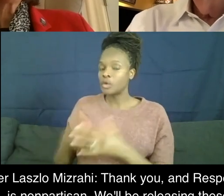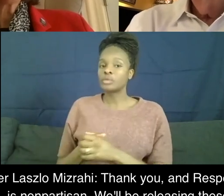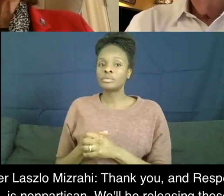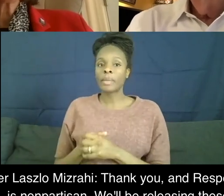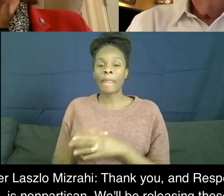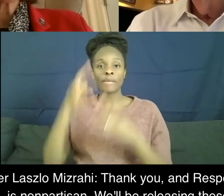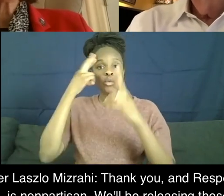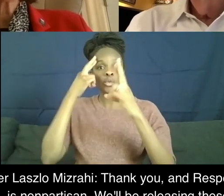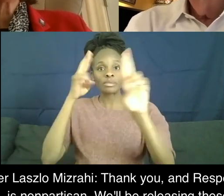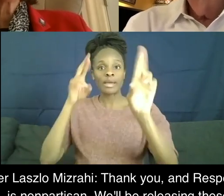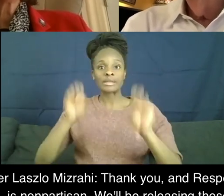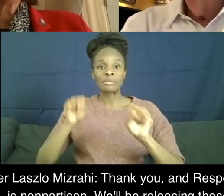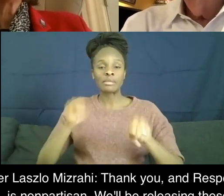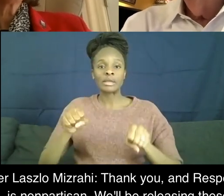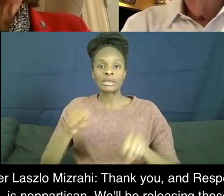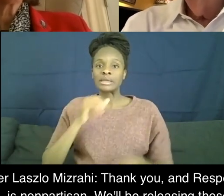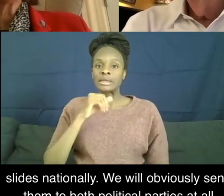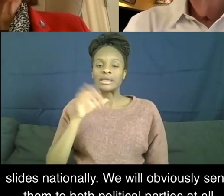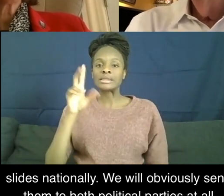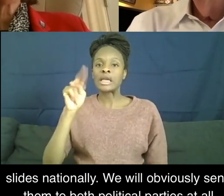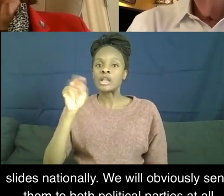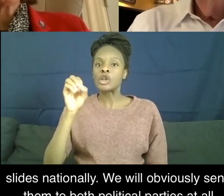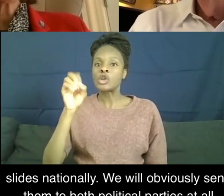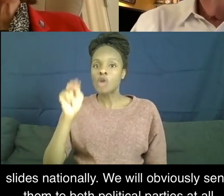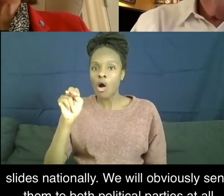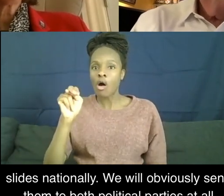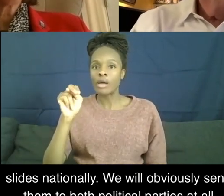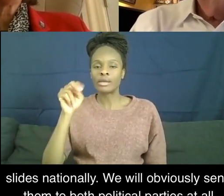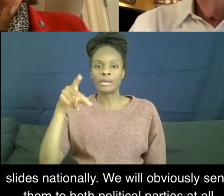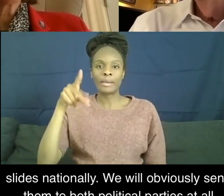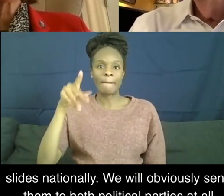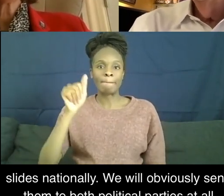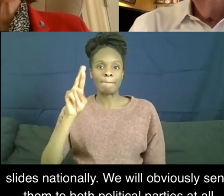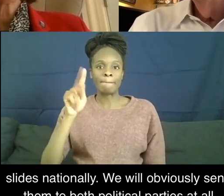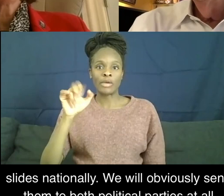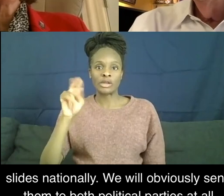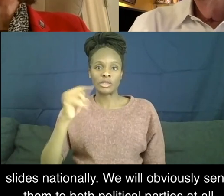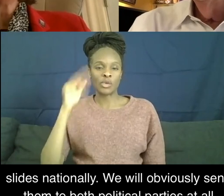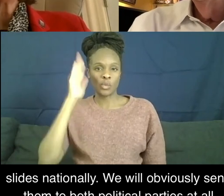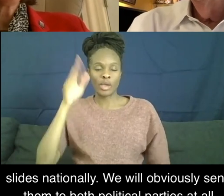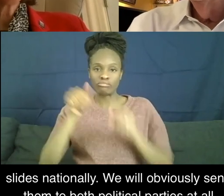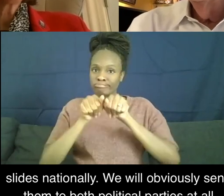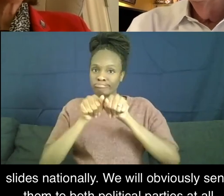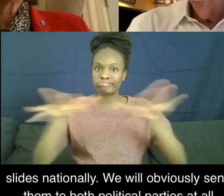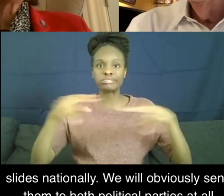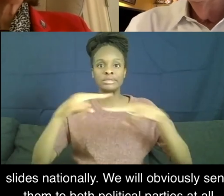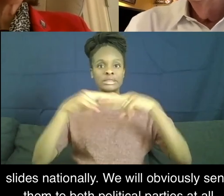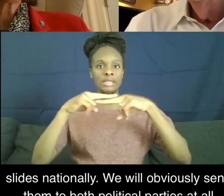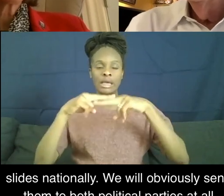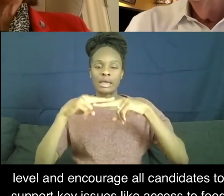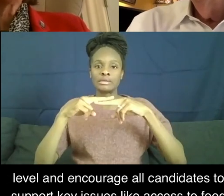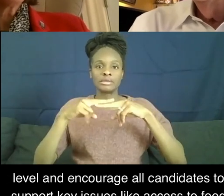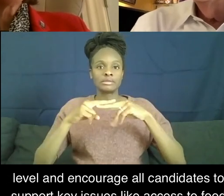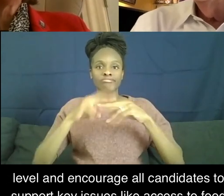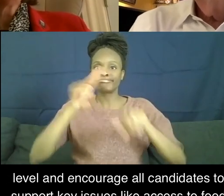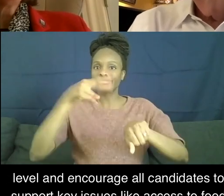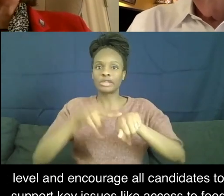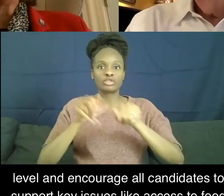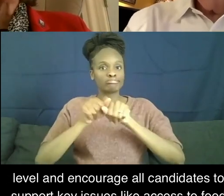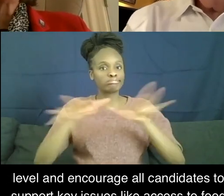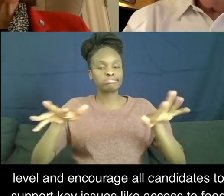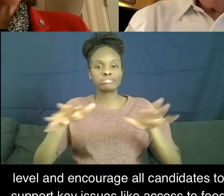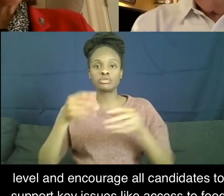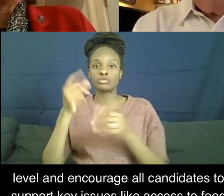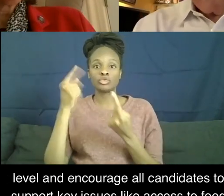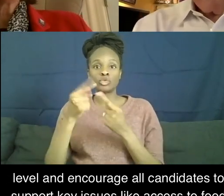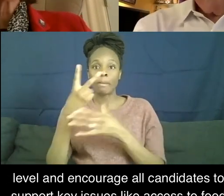respectability is nonpartisan. We'll be releasing these slides nationally. We will obviously send them to both political parties at all level and